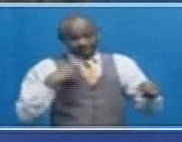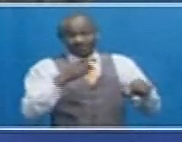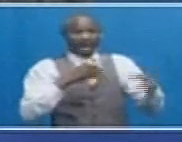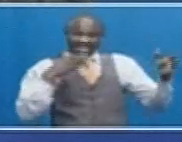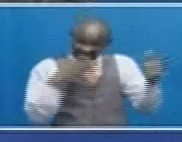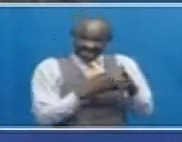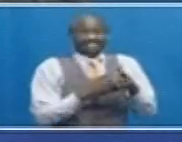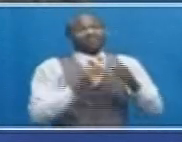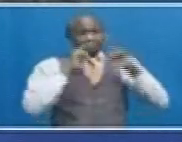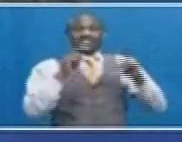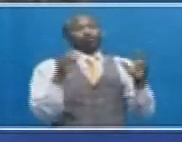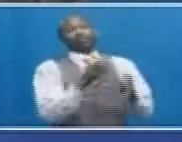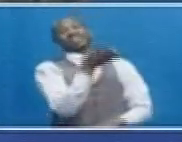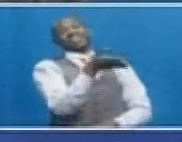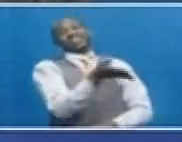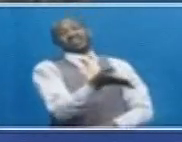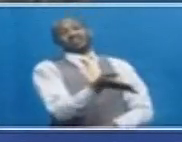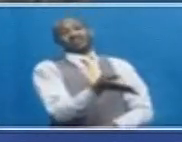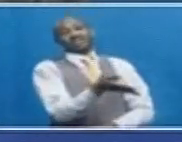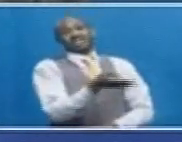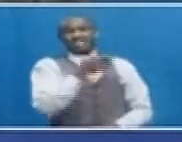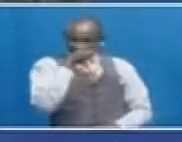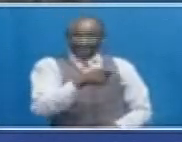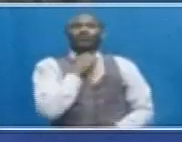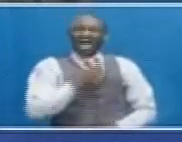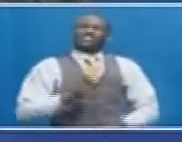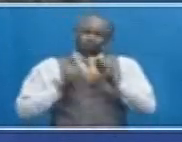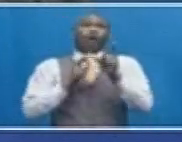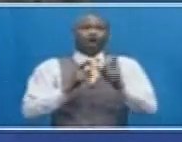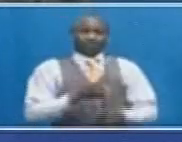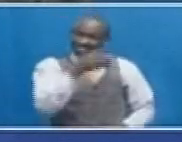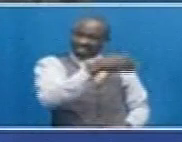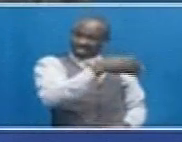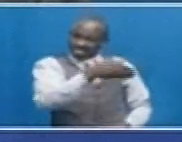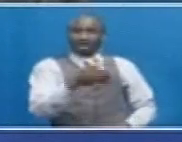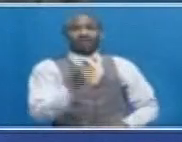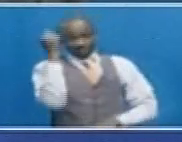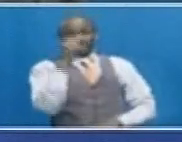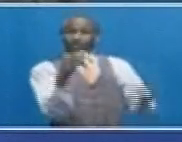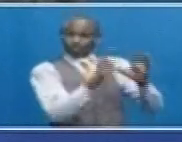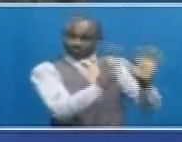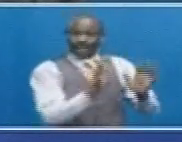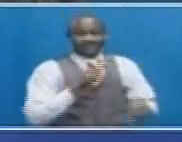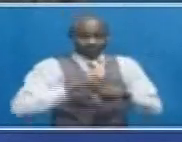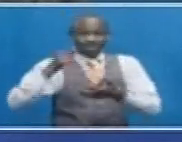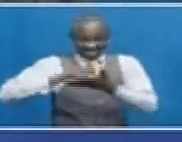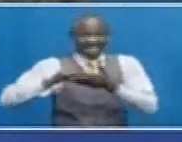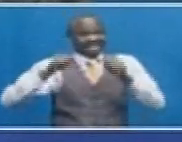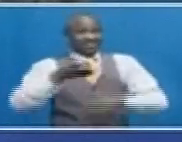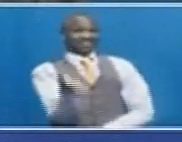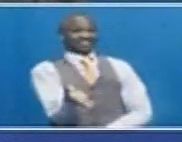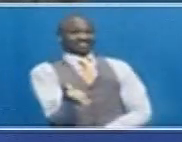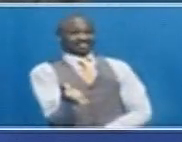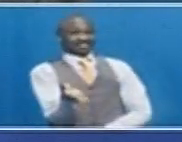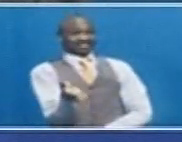anti-peace groups who are even gearing for war as we sign this agreement. We